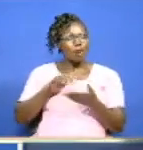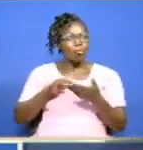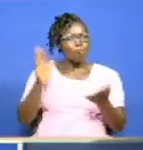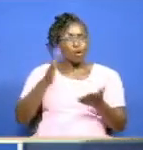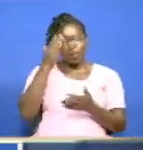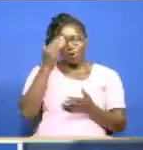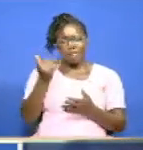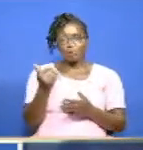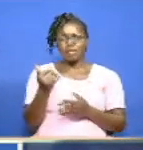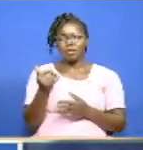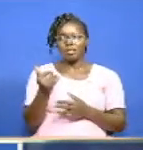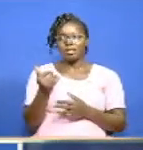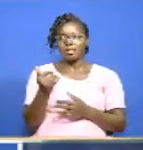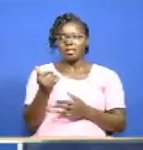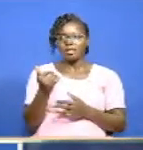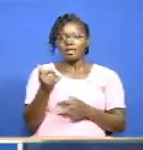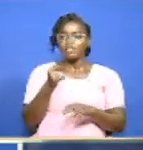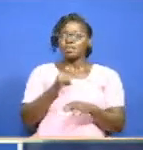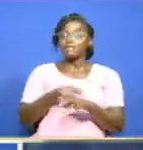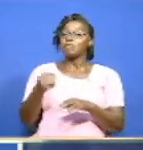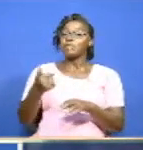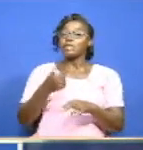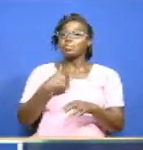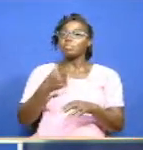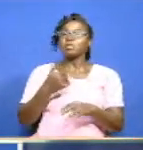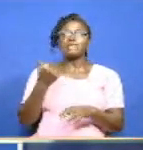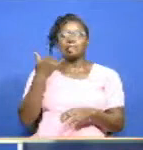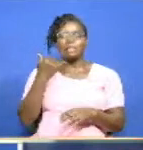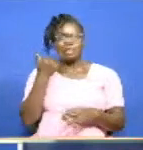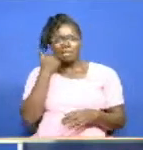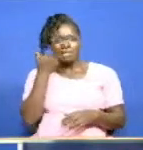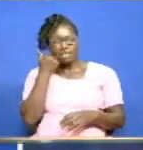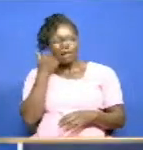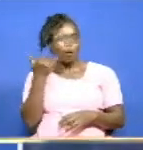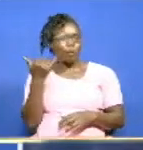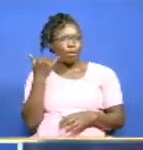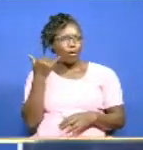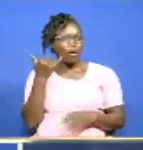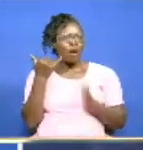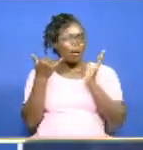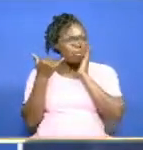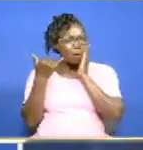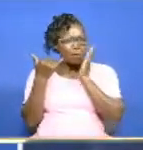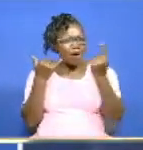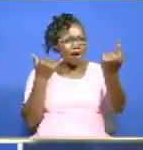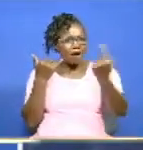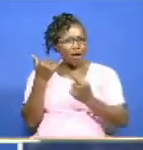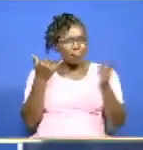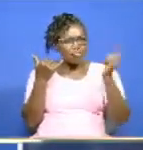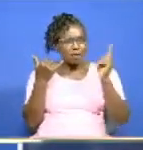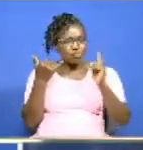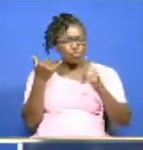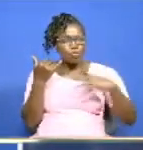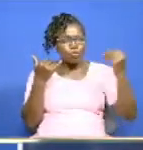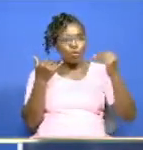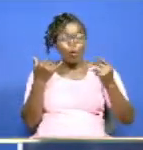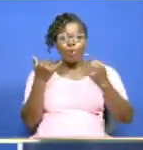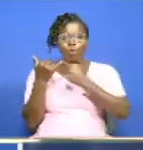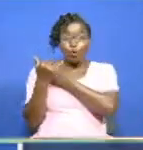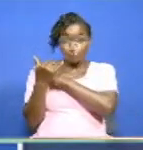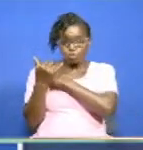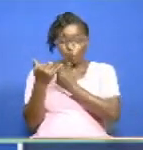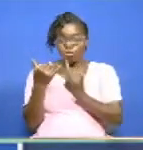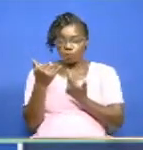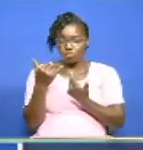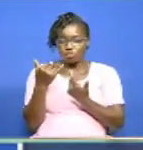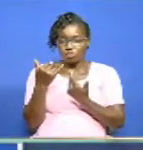nini? Kila mara nikonjeka alikuwa ananipigia simu, mama, kuja Nairobi tuende kutibu.